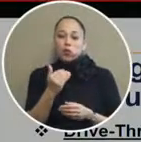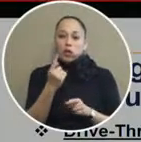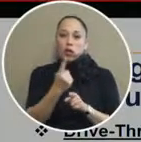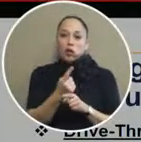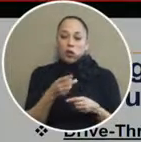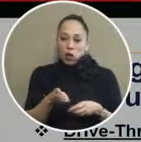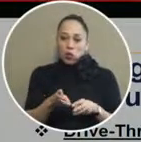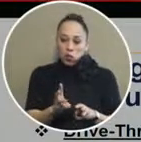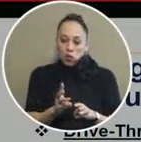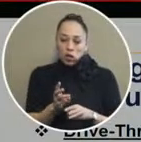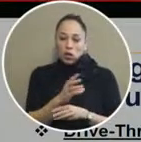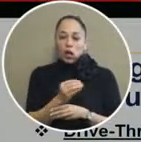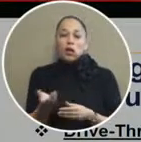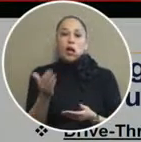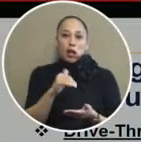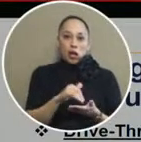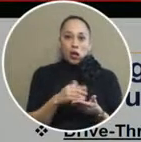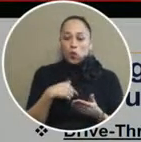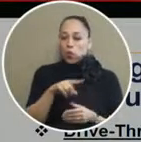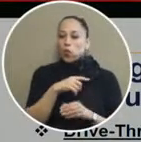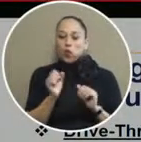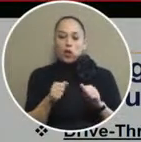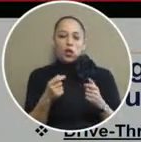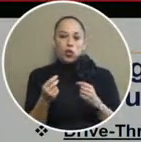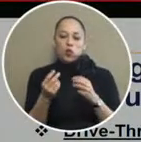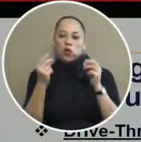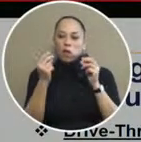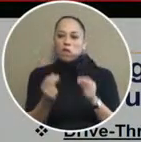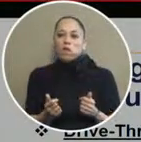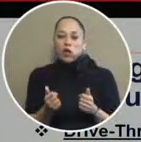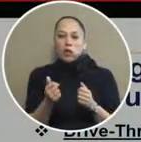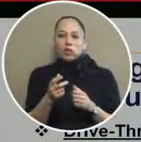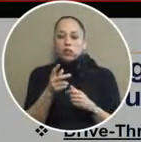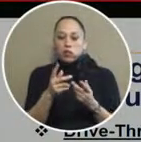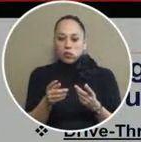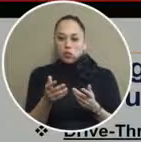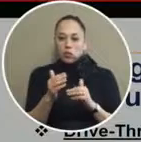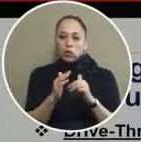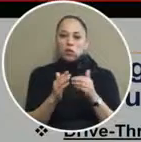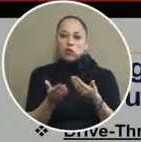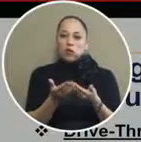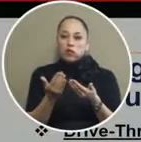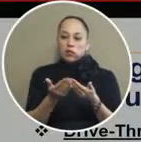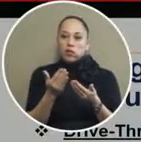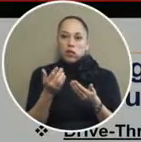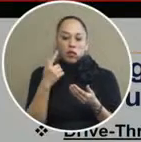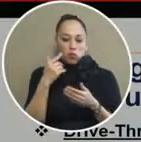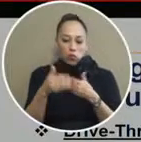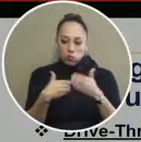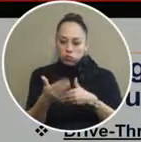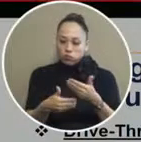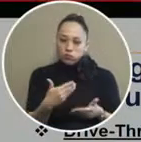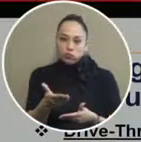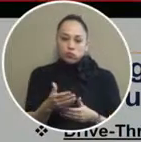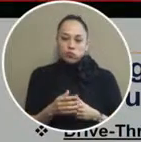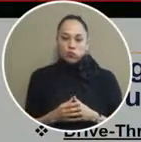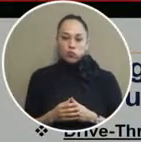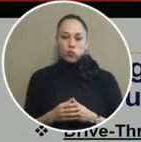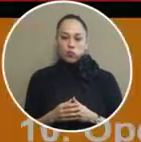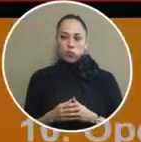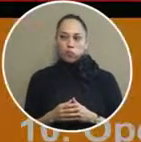as I stated, again, being able to move in quickly as a turnkey facility will be critical moving forward. Next